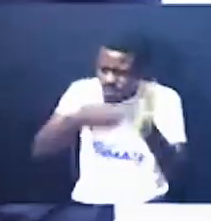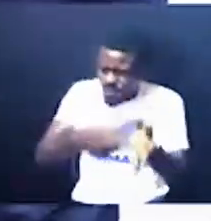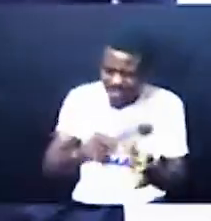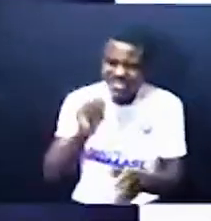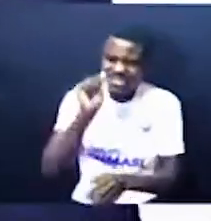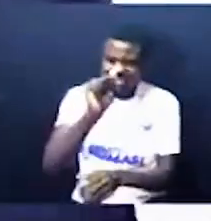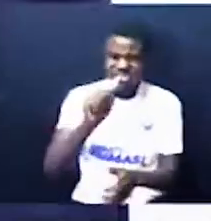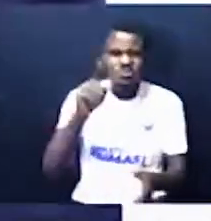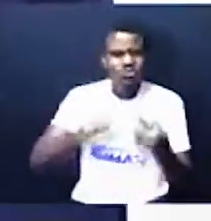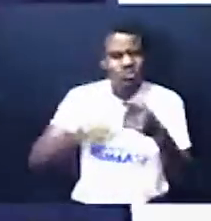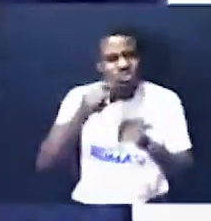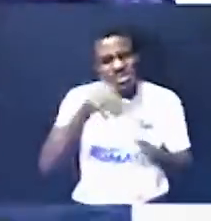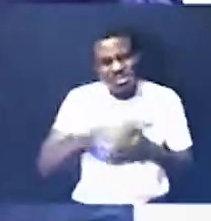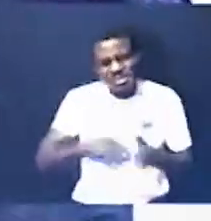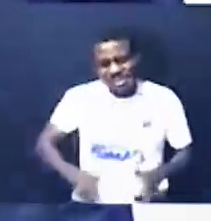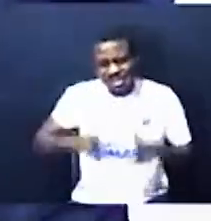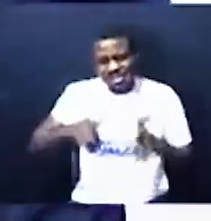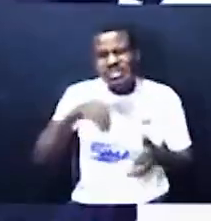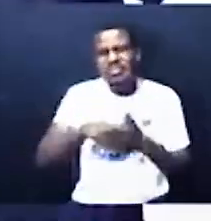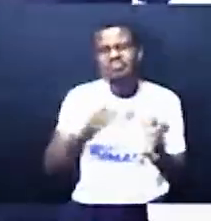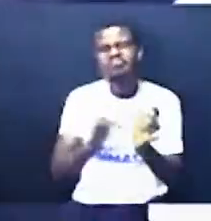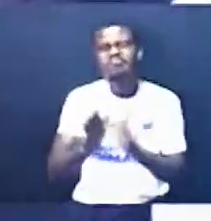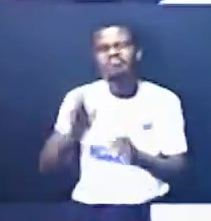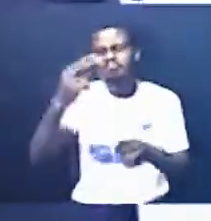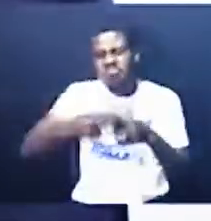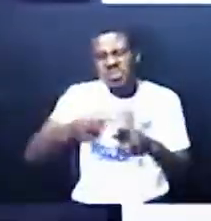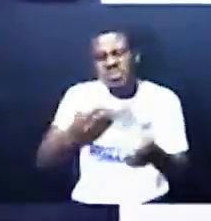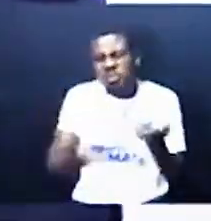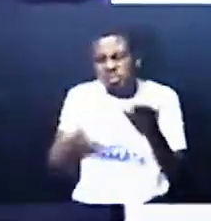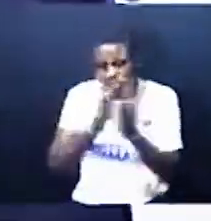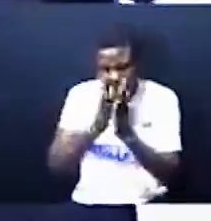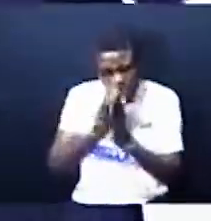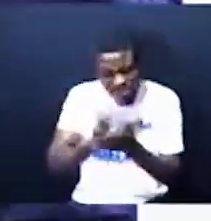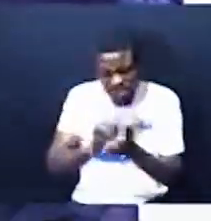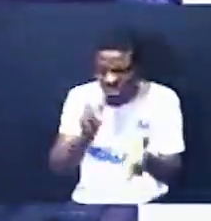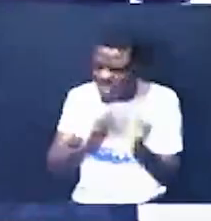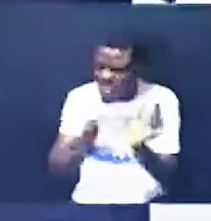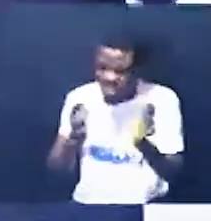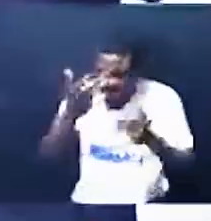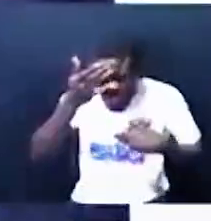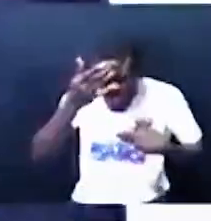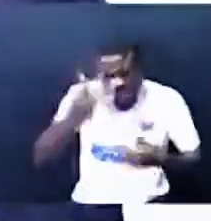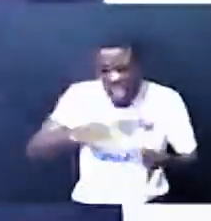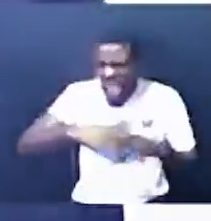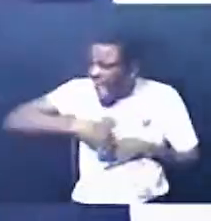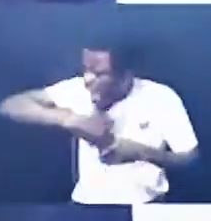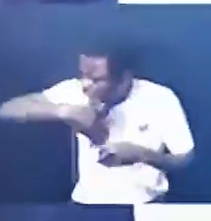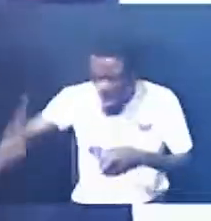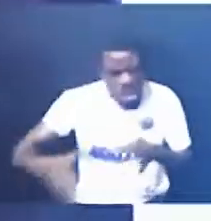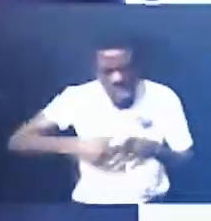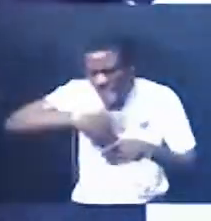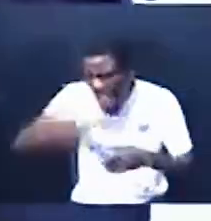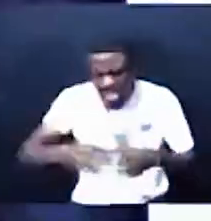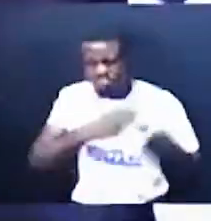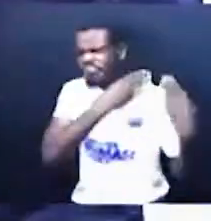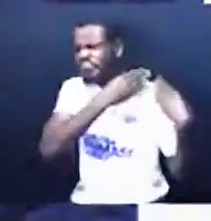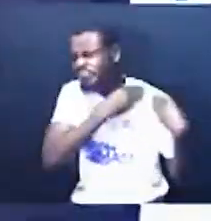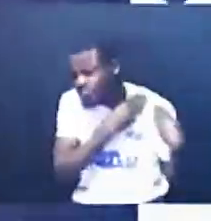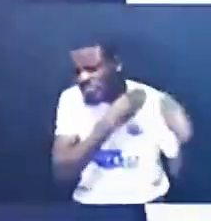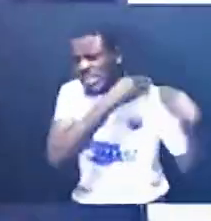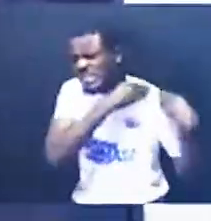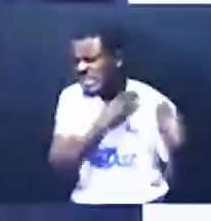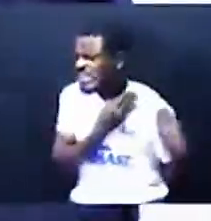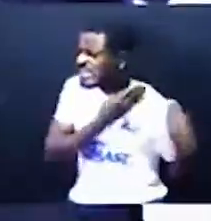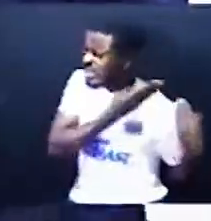in the name of Jesus. May sickness be gone. Burdens be lifted in